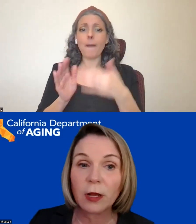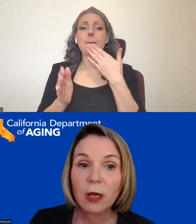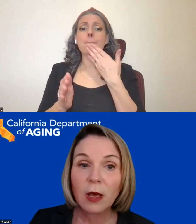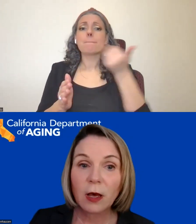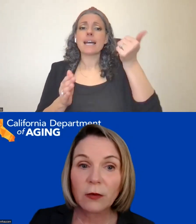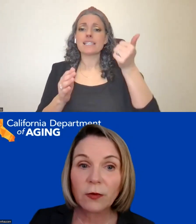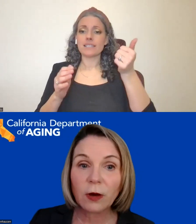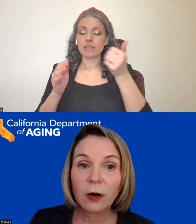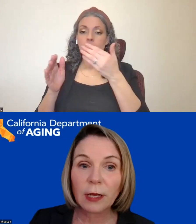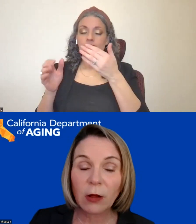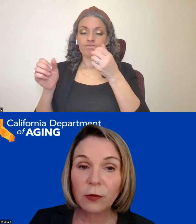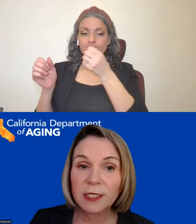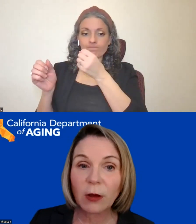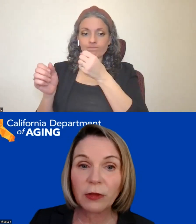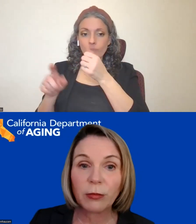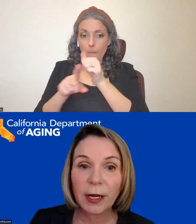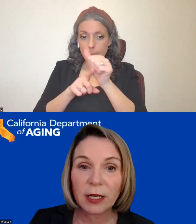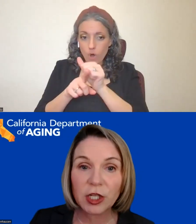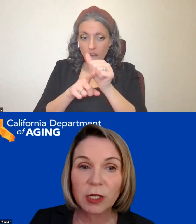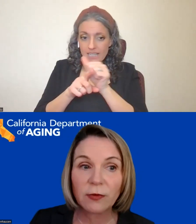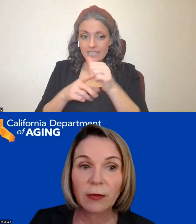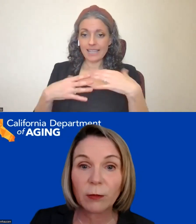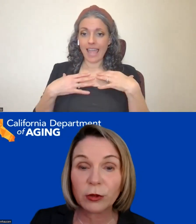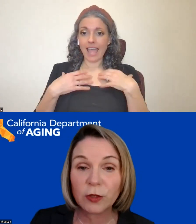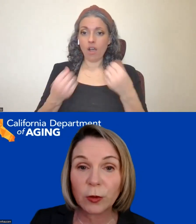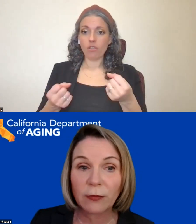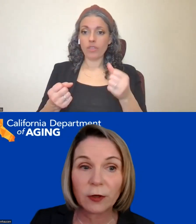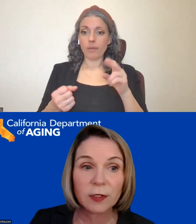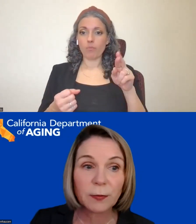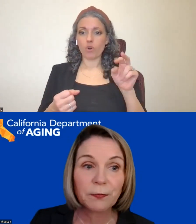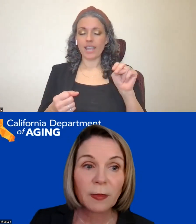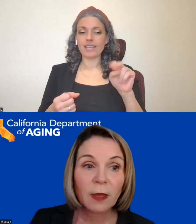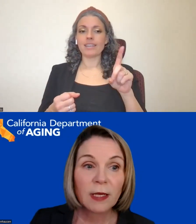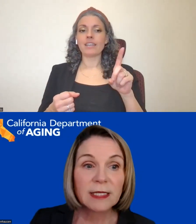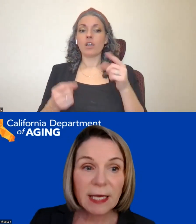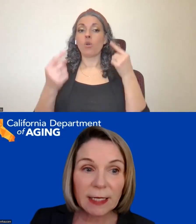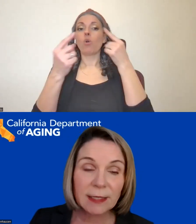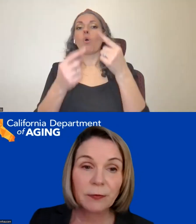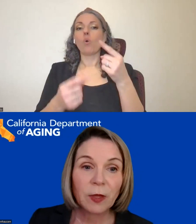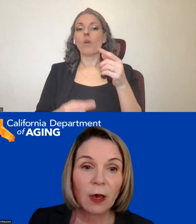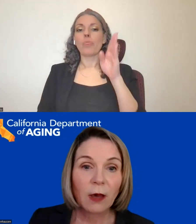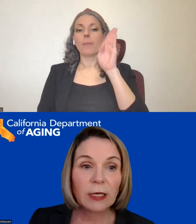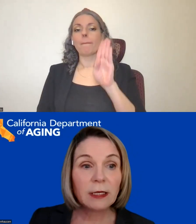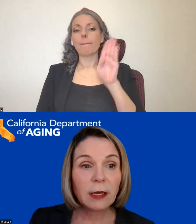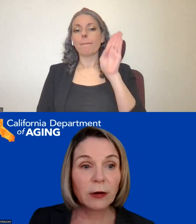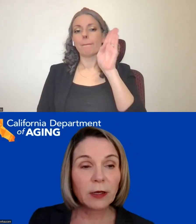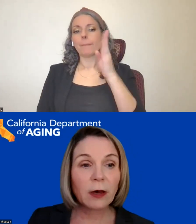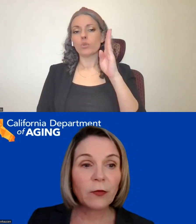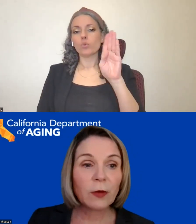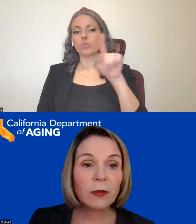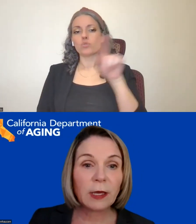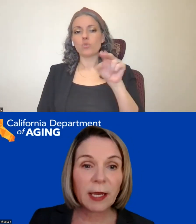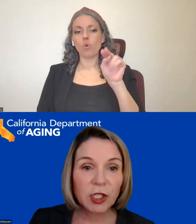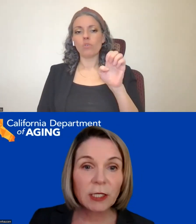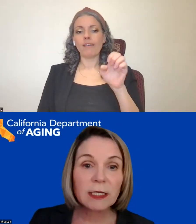as part of our California's Healthy Brain Initiative and the Blue Zone efforts. Six, in the area